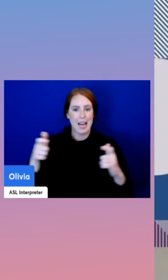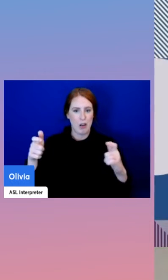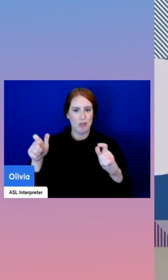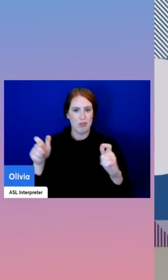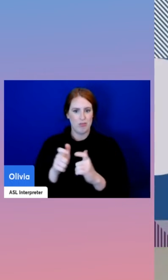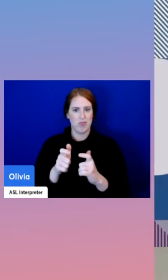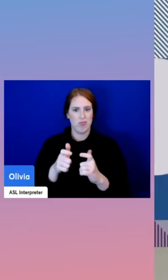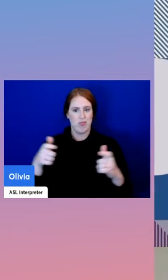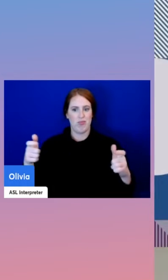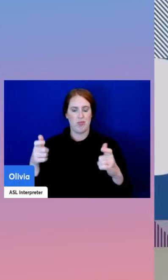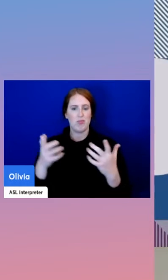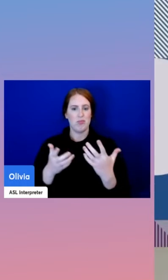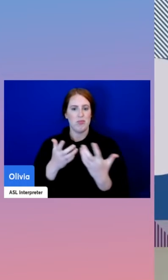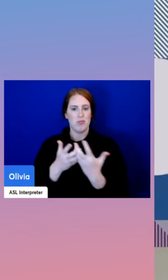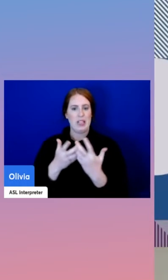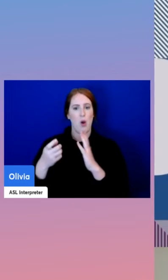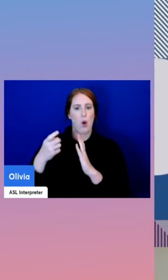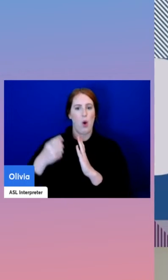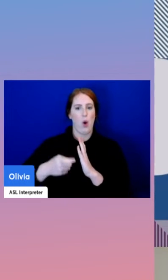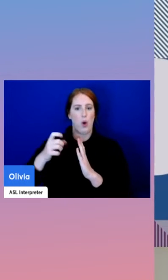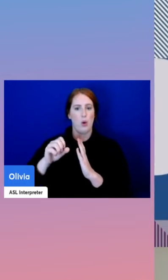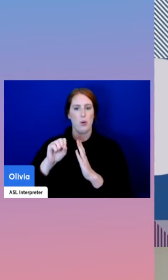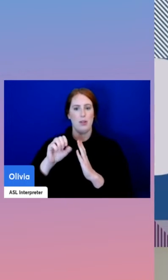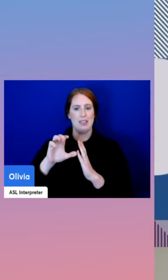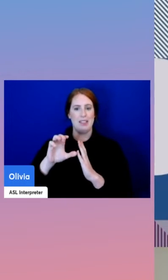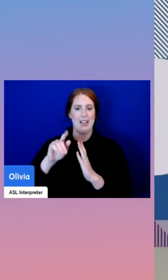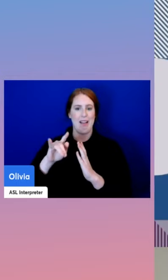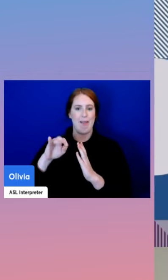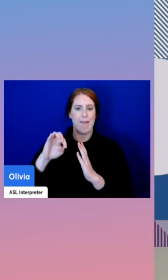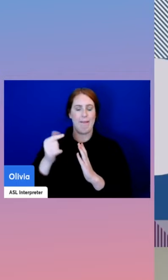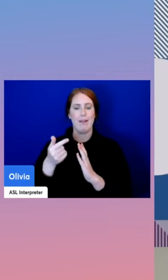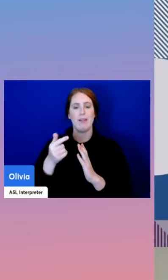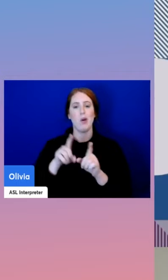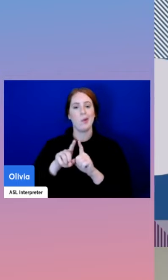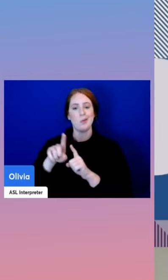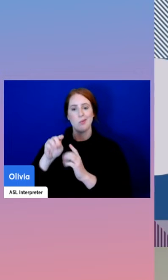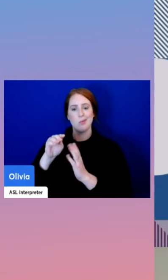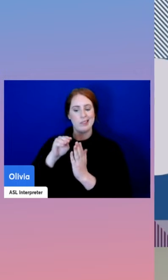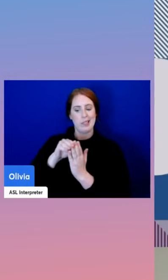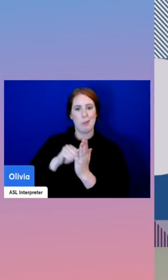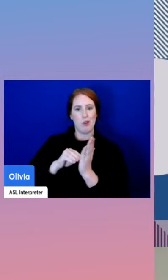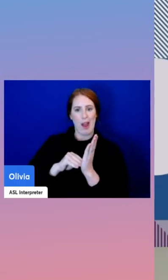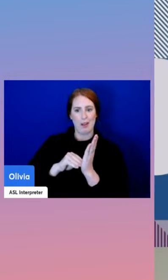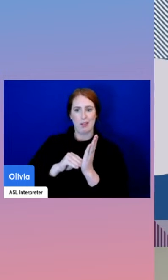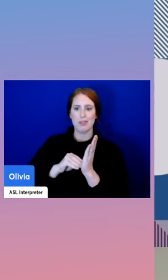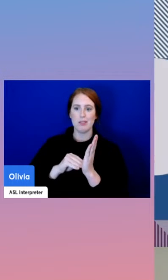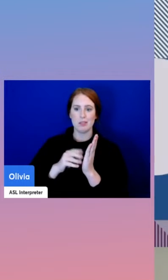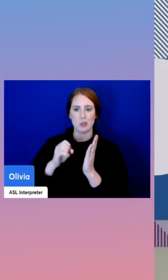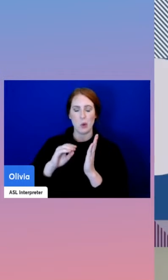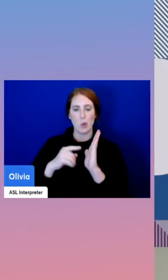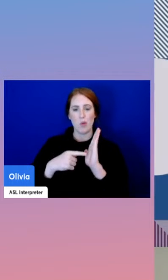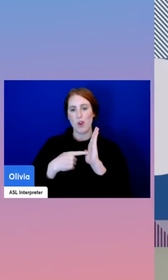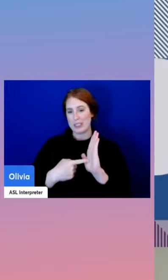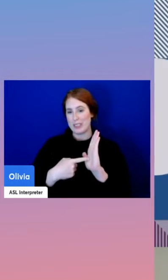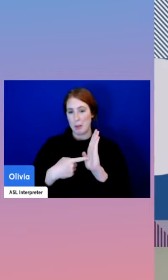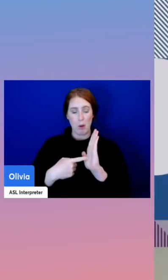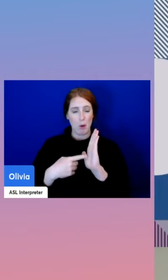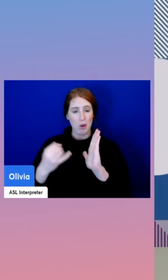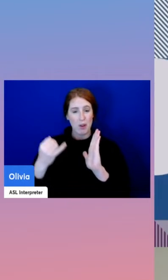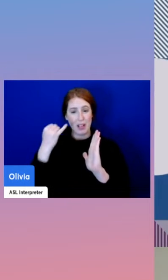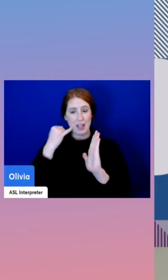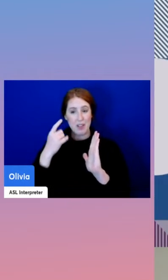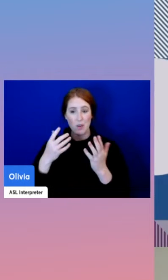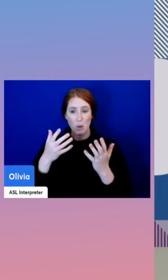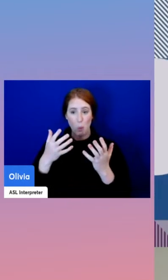to the auto scaling that we have and keep track of them as well. So for example, if you want to manage this kind of